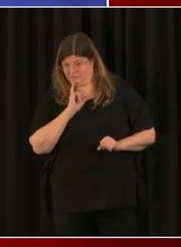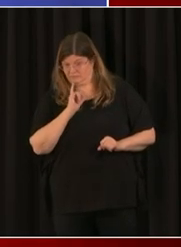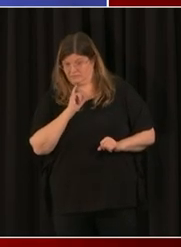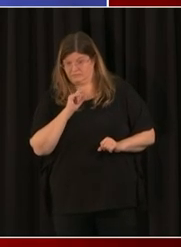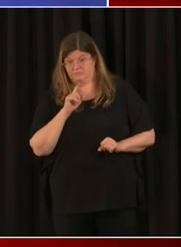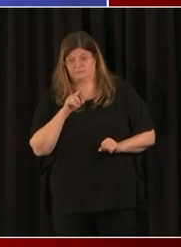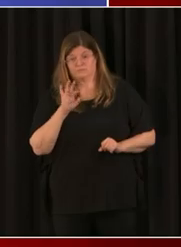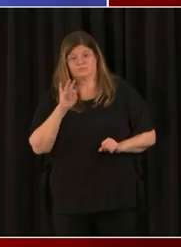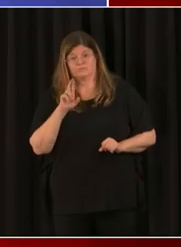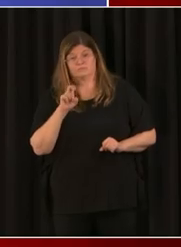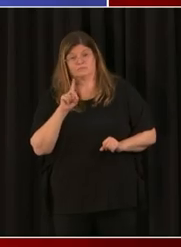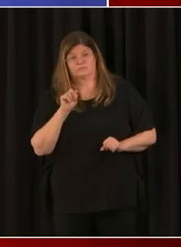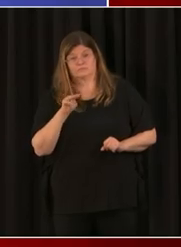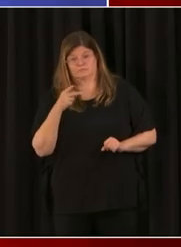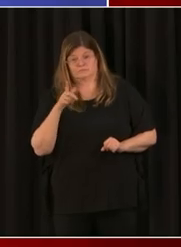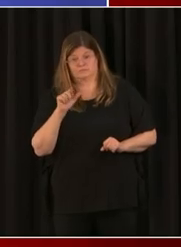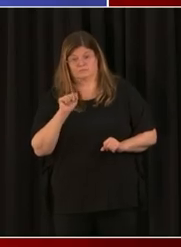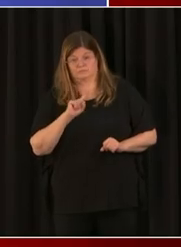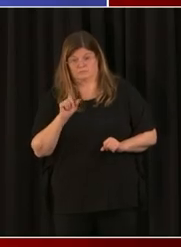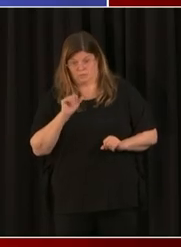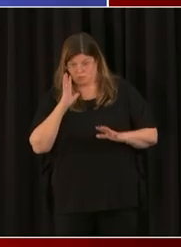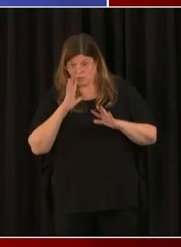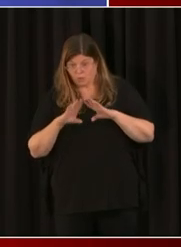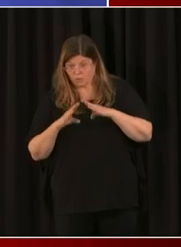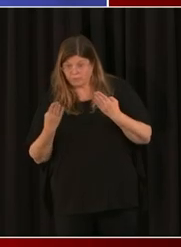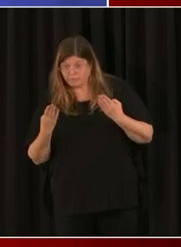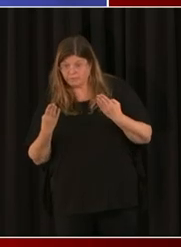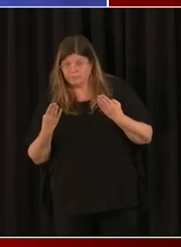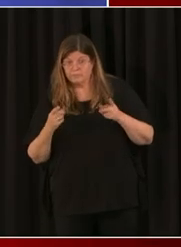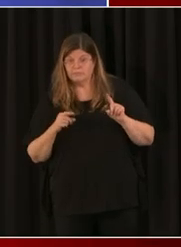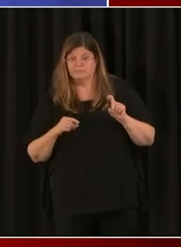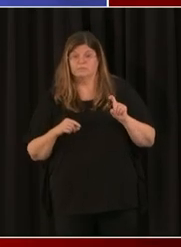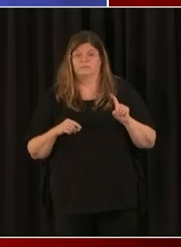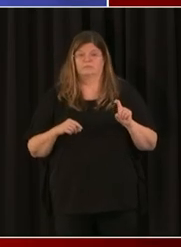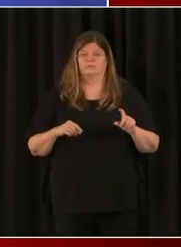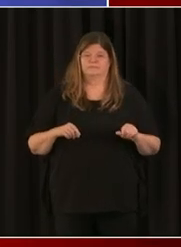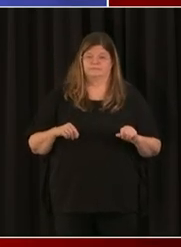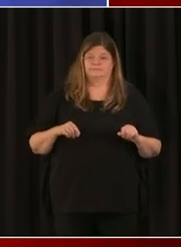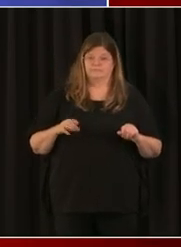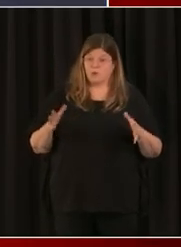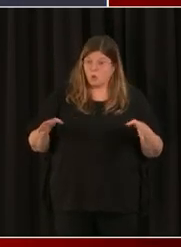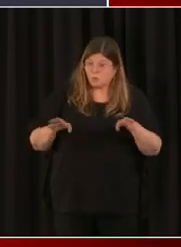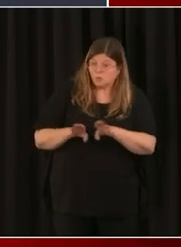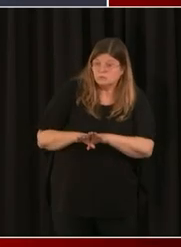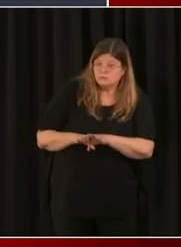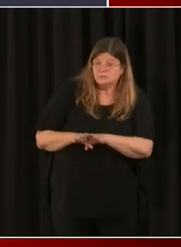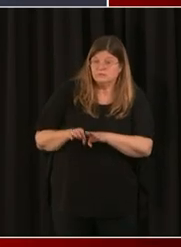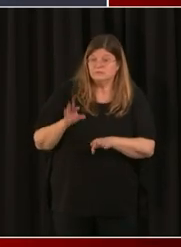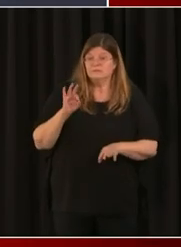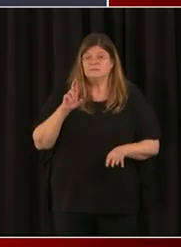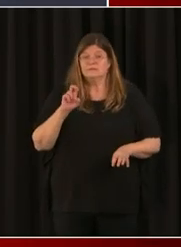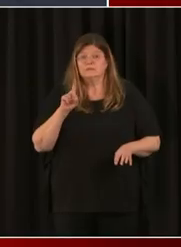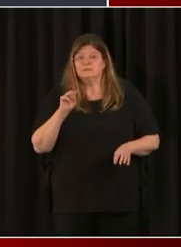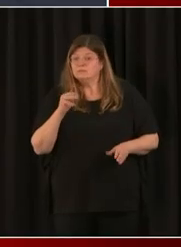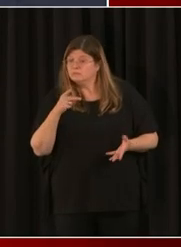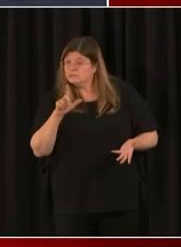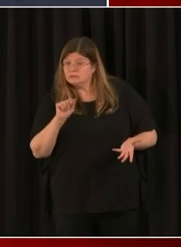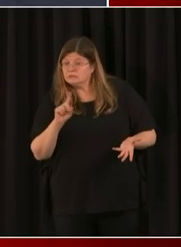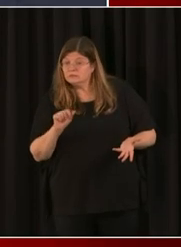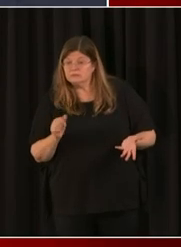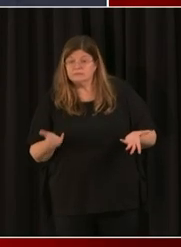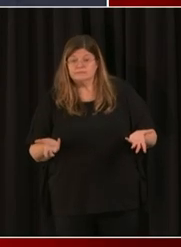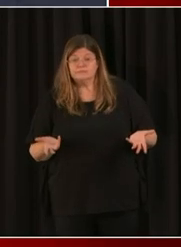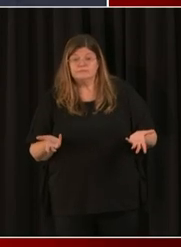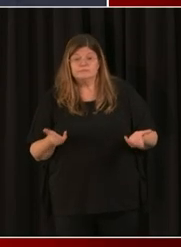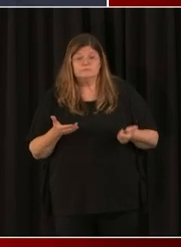assuming it's open. Chief, under what conditions, Chief Conti, under what conditions would you close Freedom Plaza? You said it